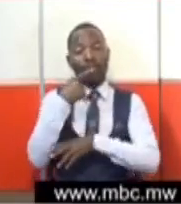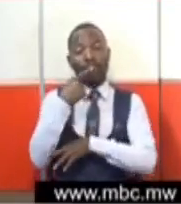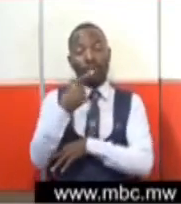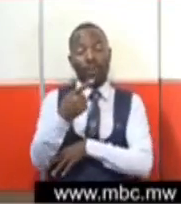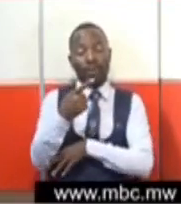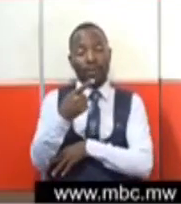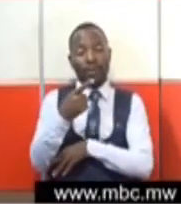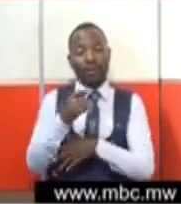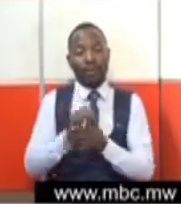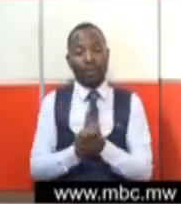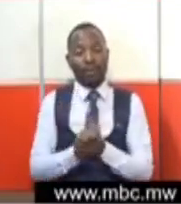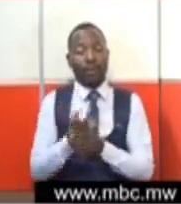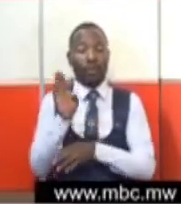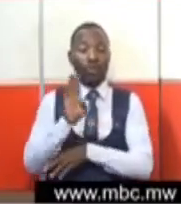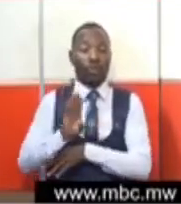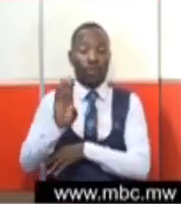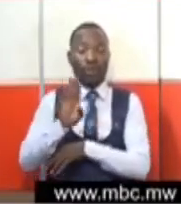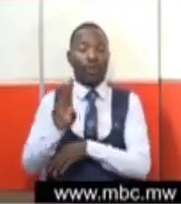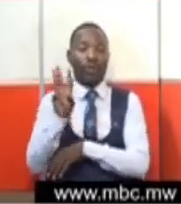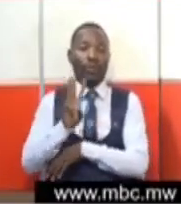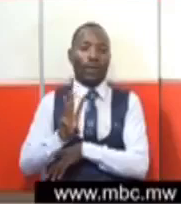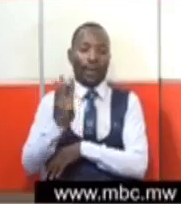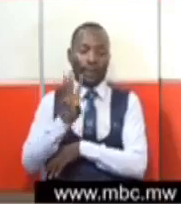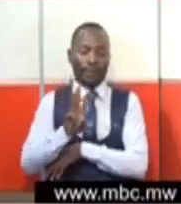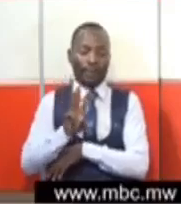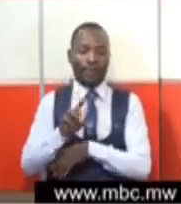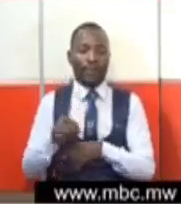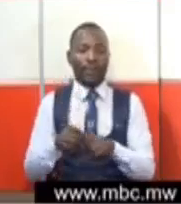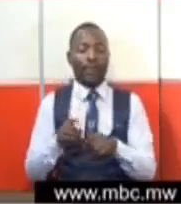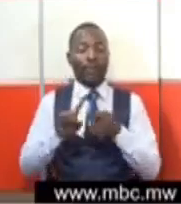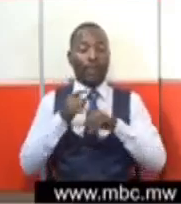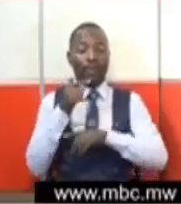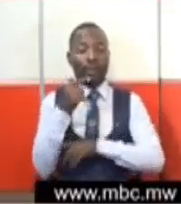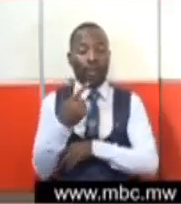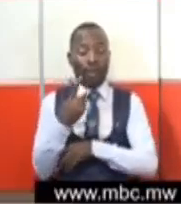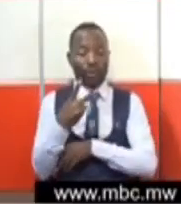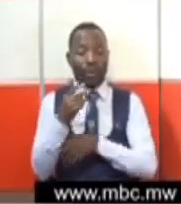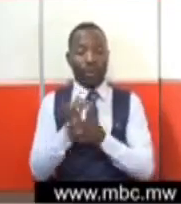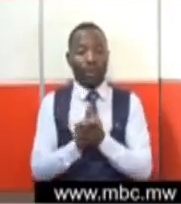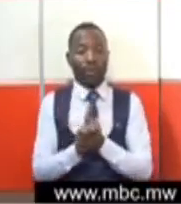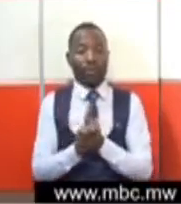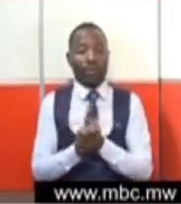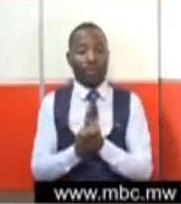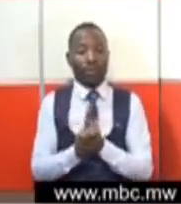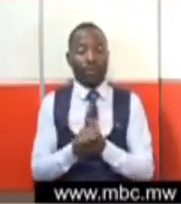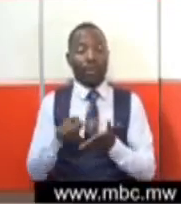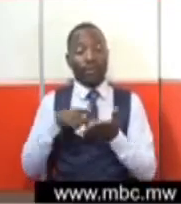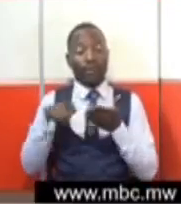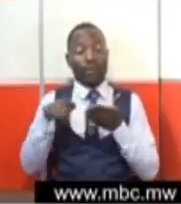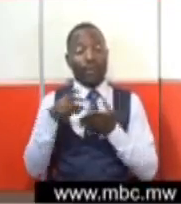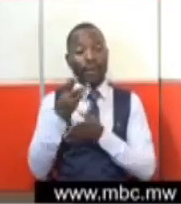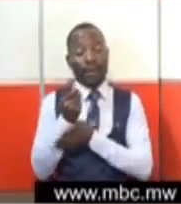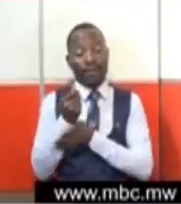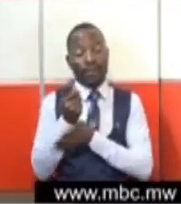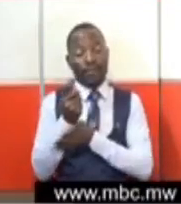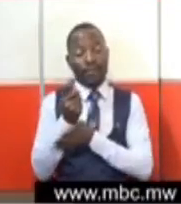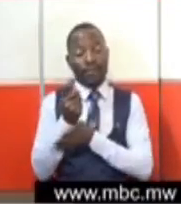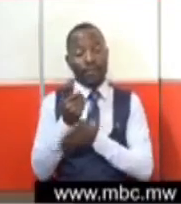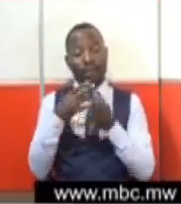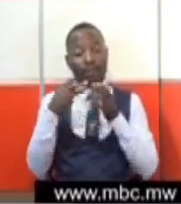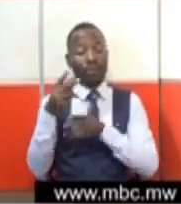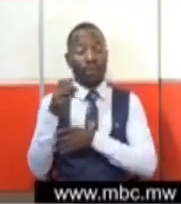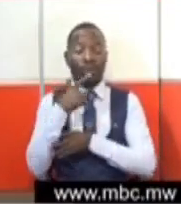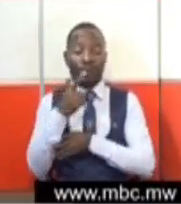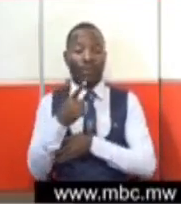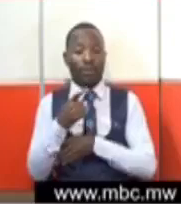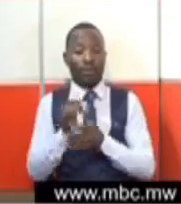Haya said this in Blantyre on Wednesday when the two parties unveiled a 982 million kwacha sponsorship